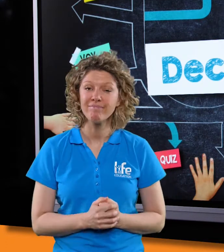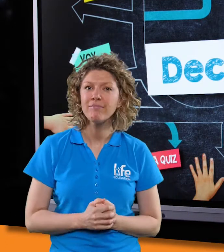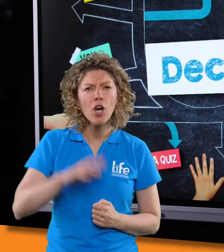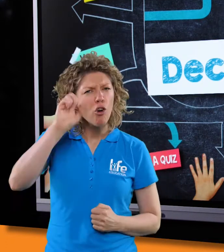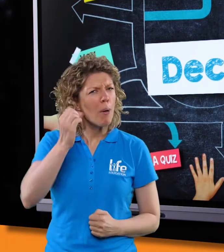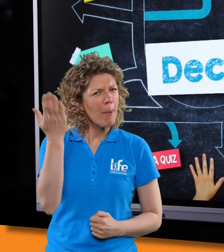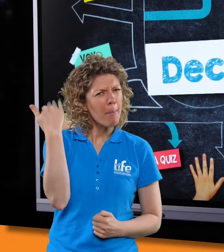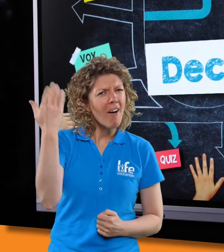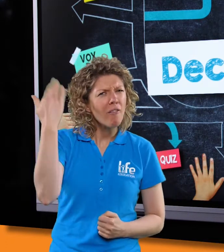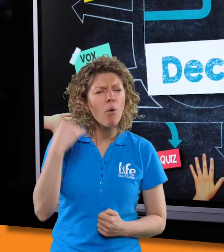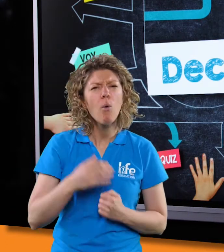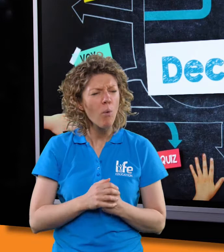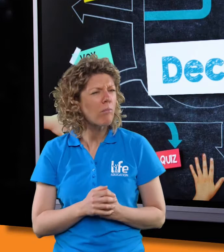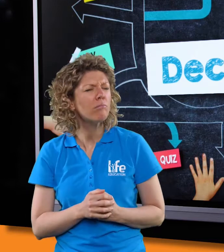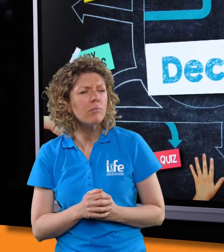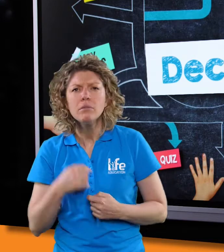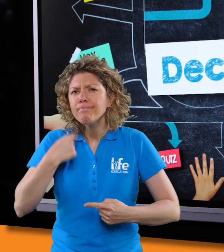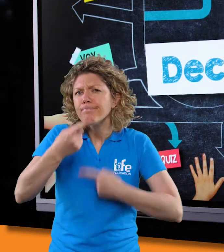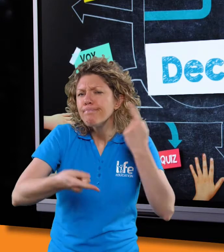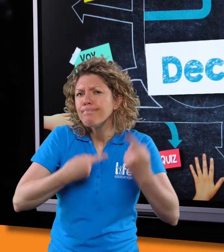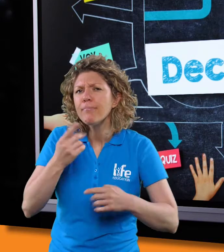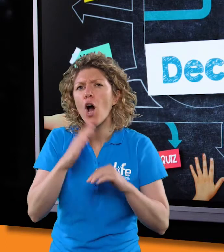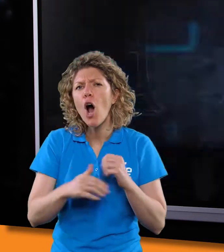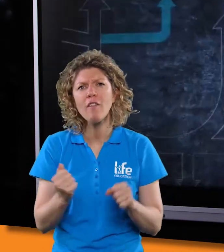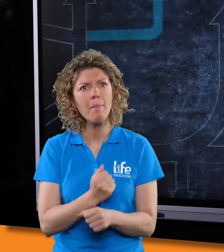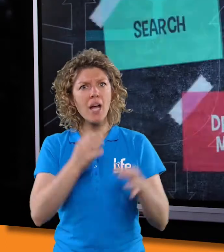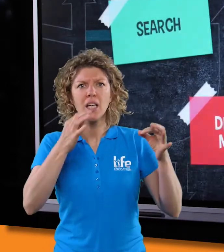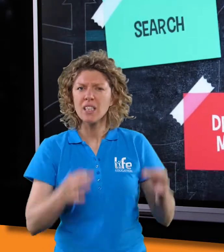we met, we talked about decision making.